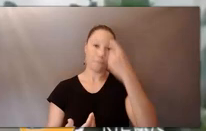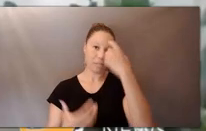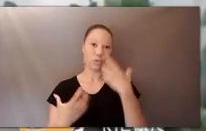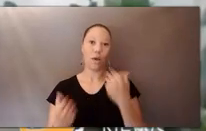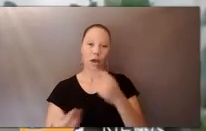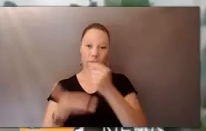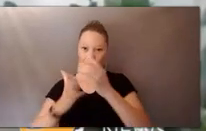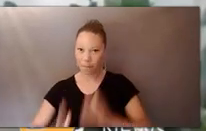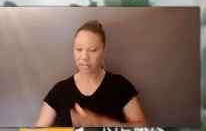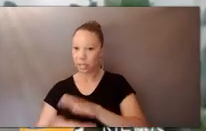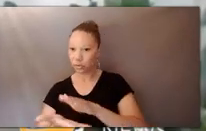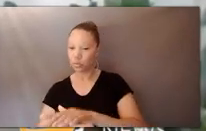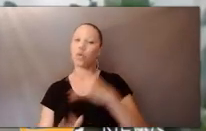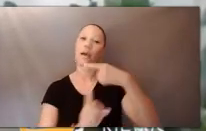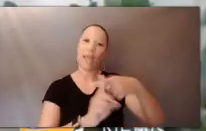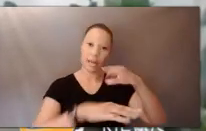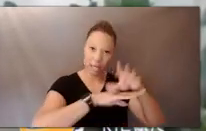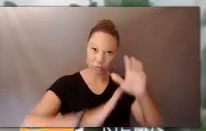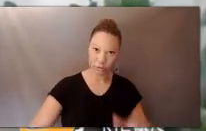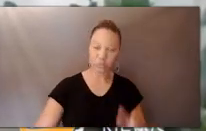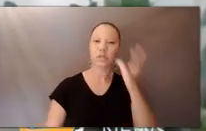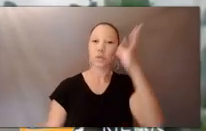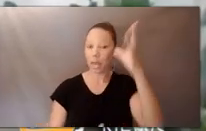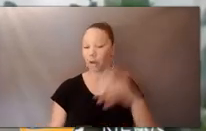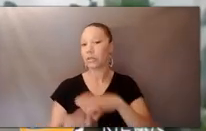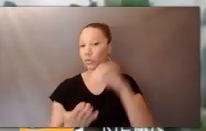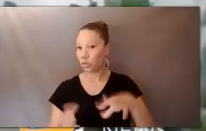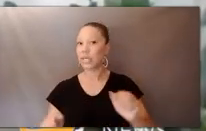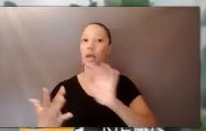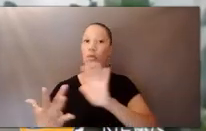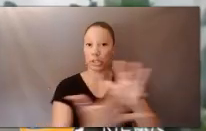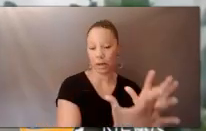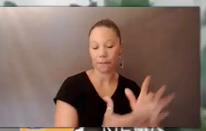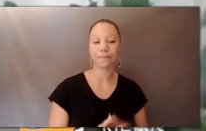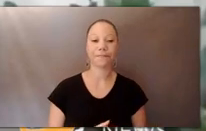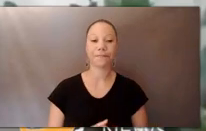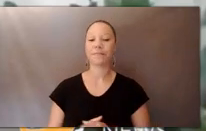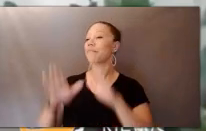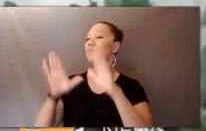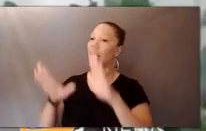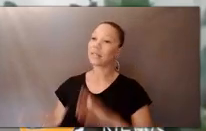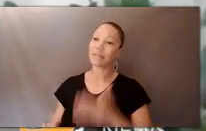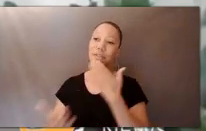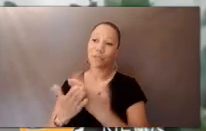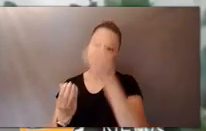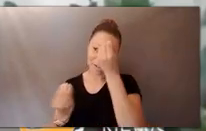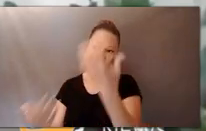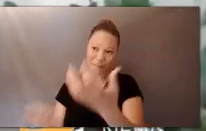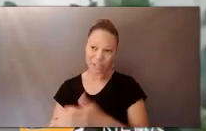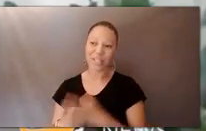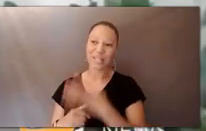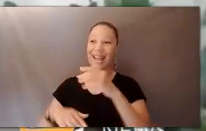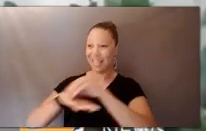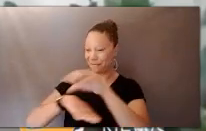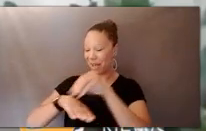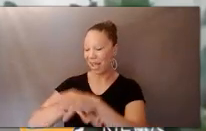access those through their counselors. Excellent. Very, very, very insightful and great